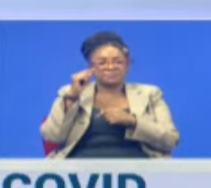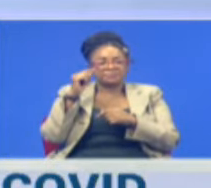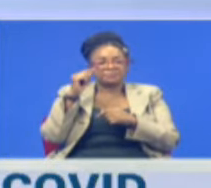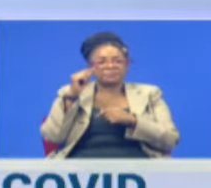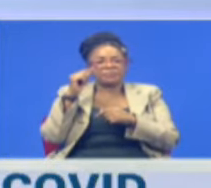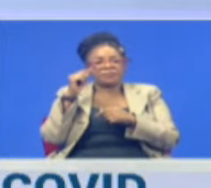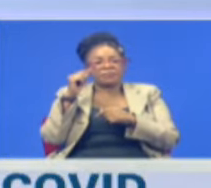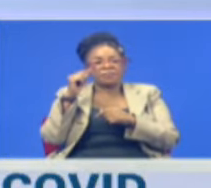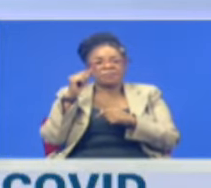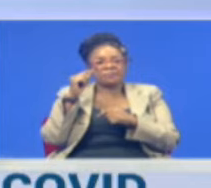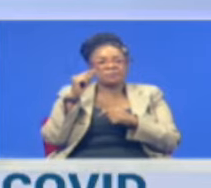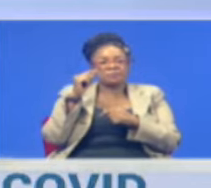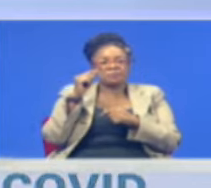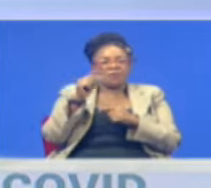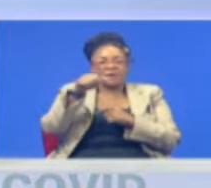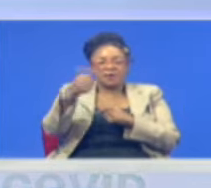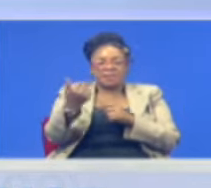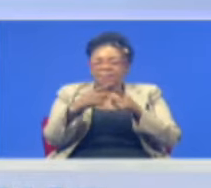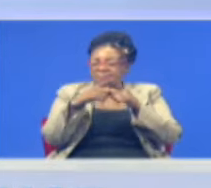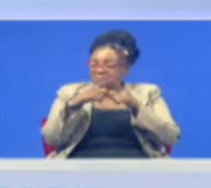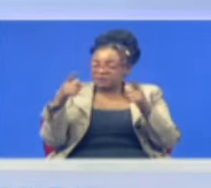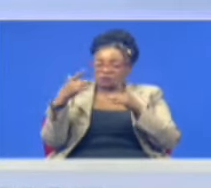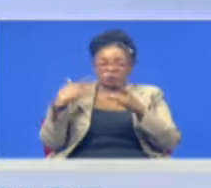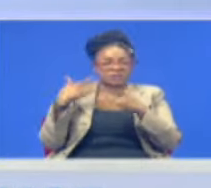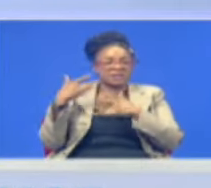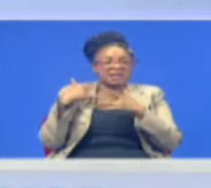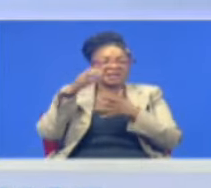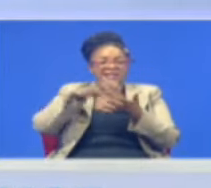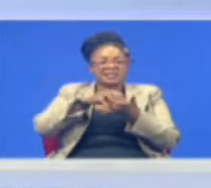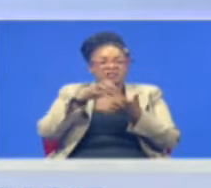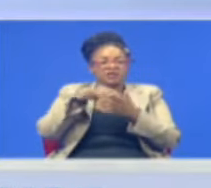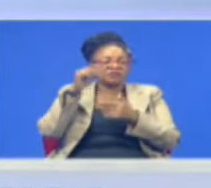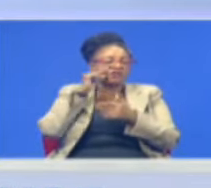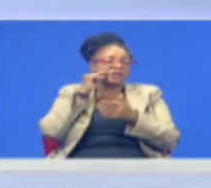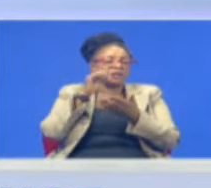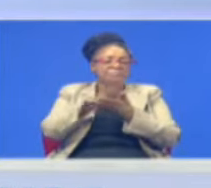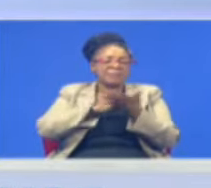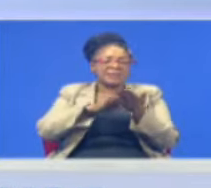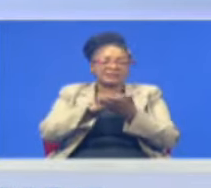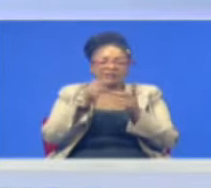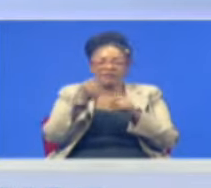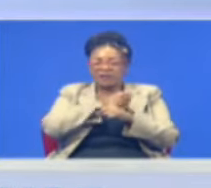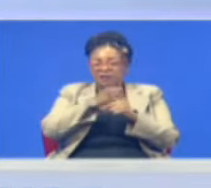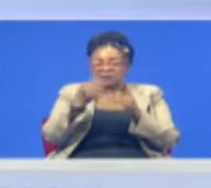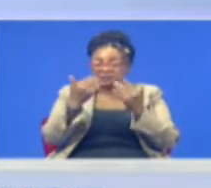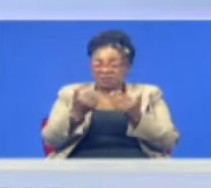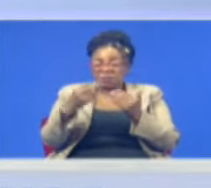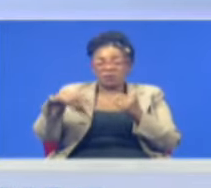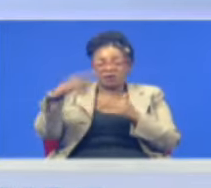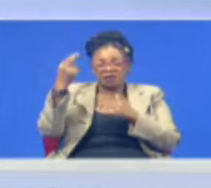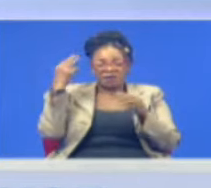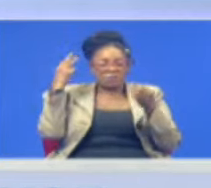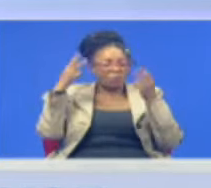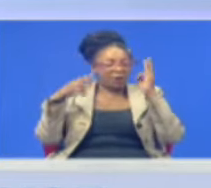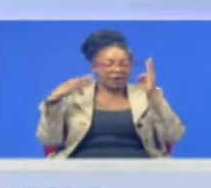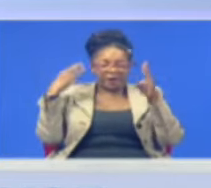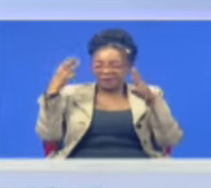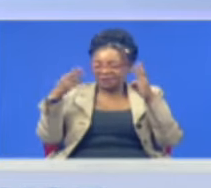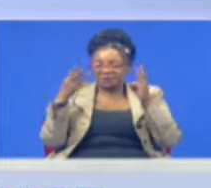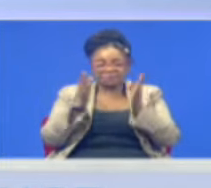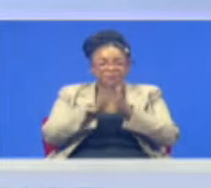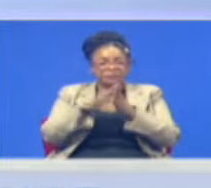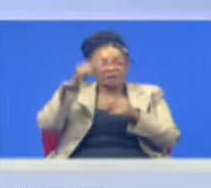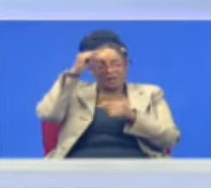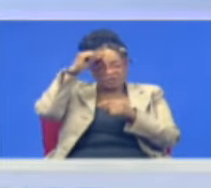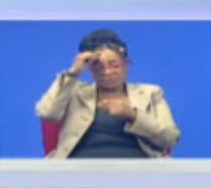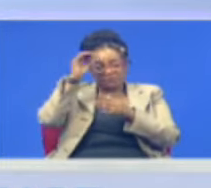Right, to another major concern now, and cases of gender-based violence in the country are rising at a worrying rate, with the government calling